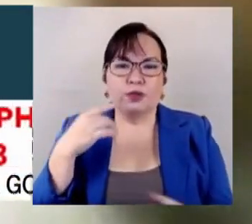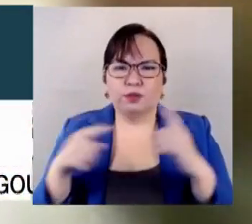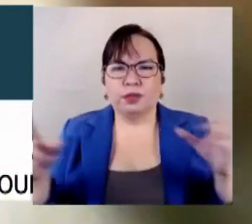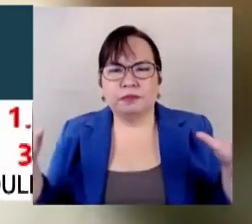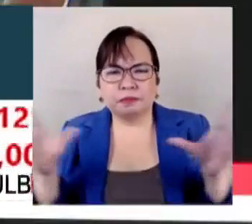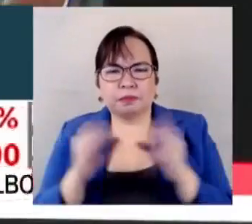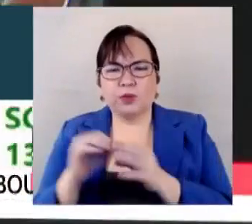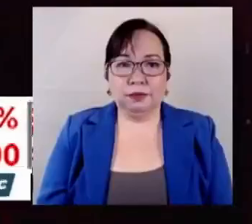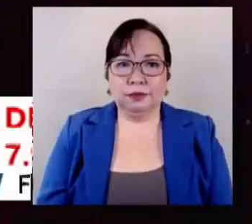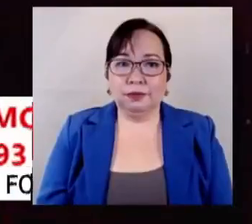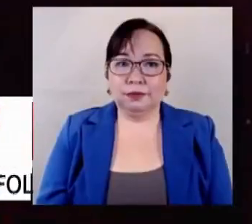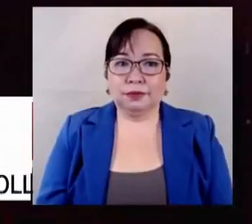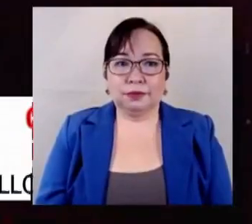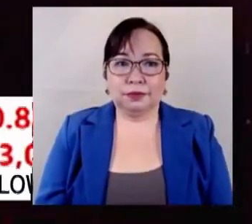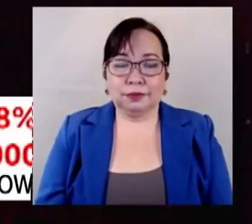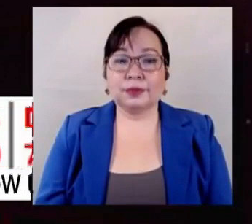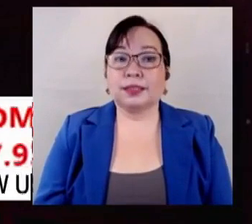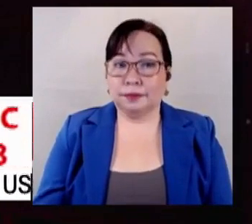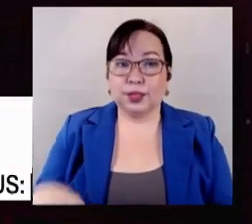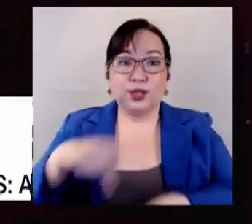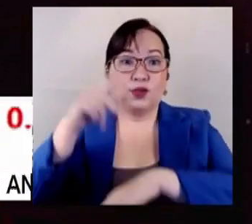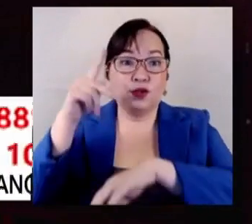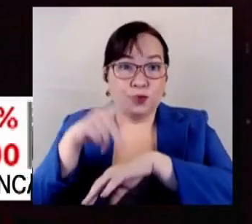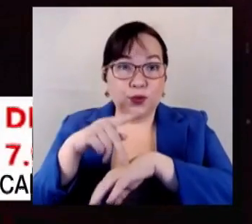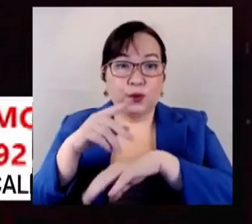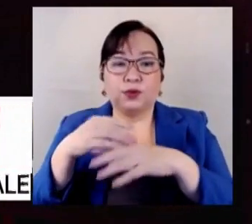billion. The Philippines records